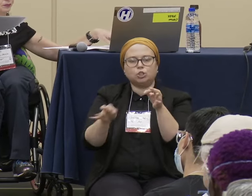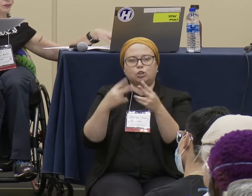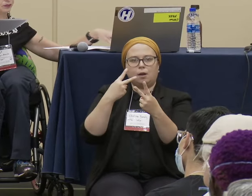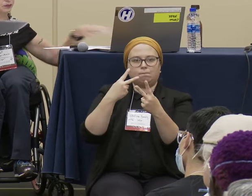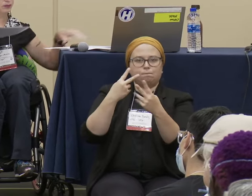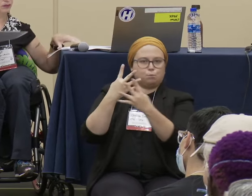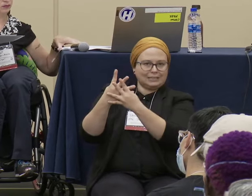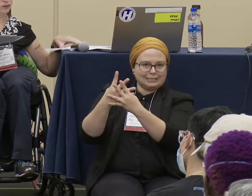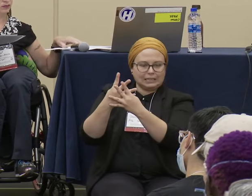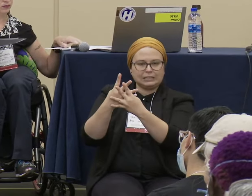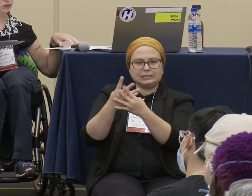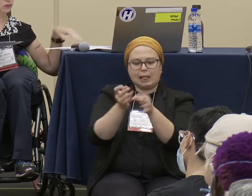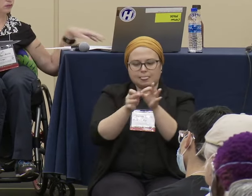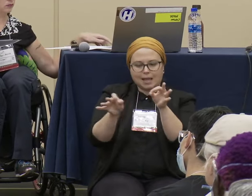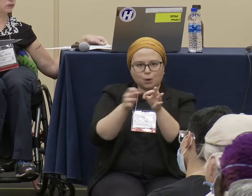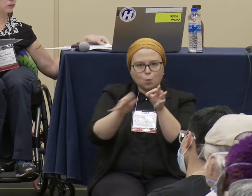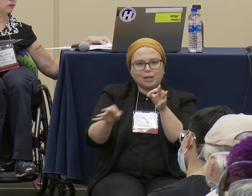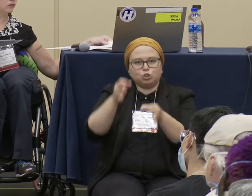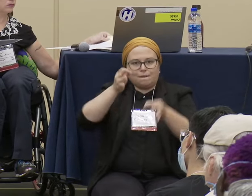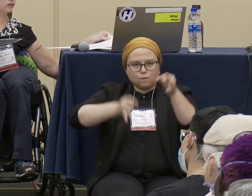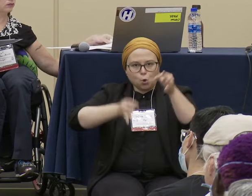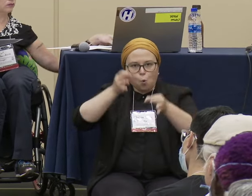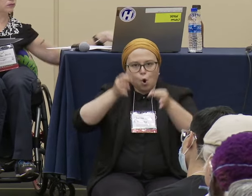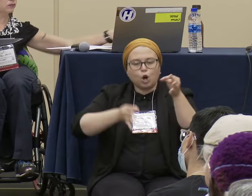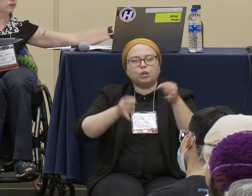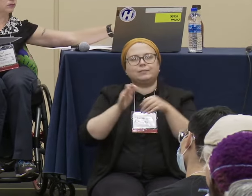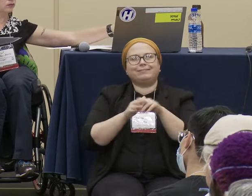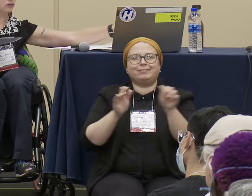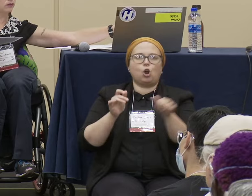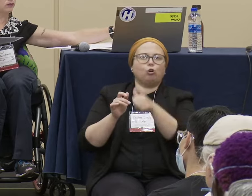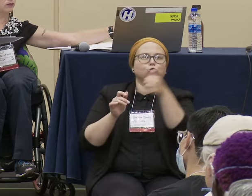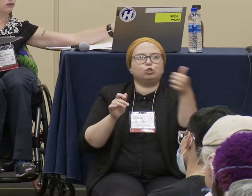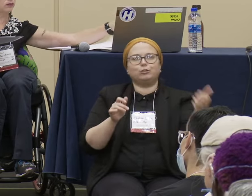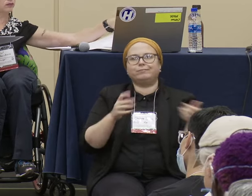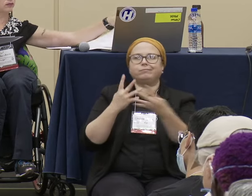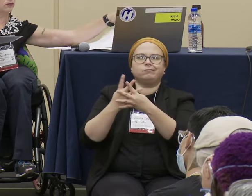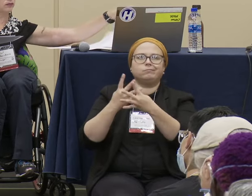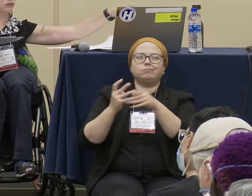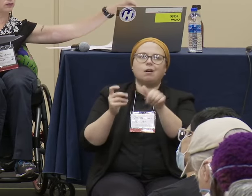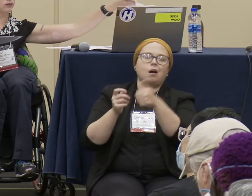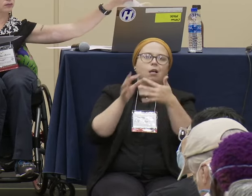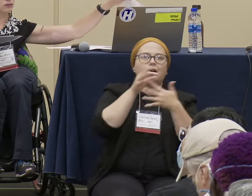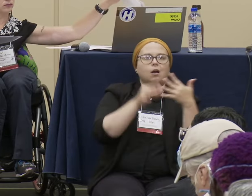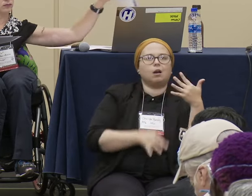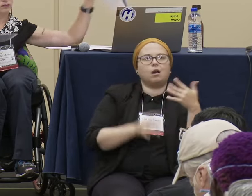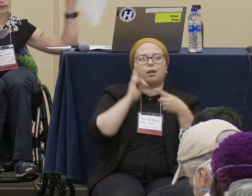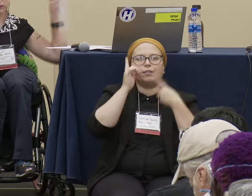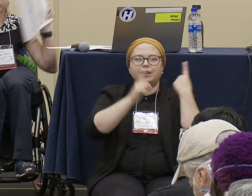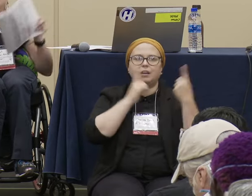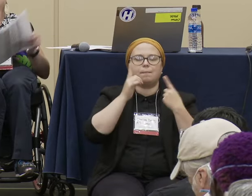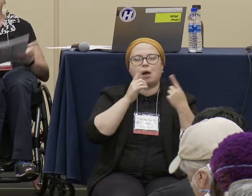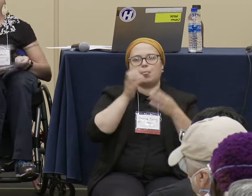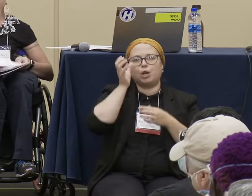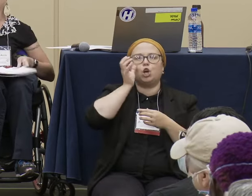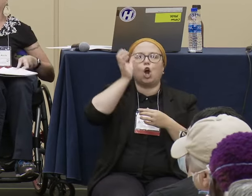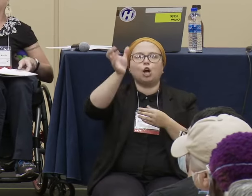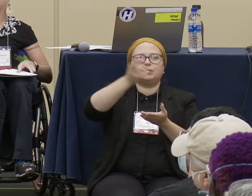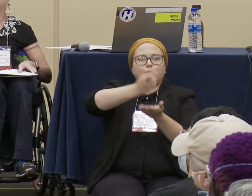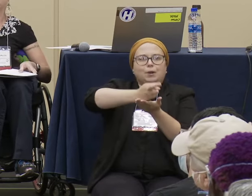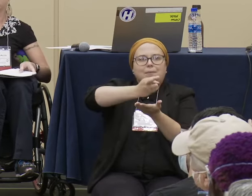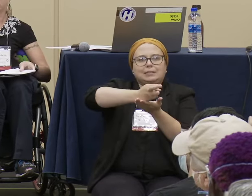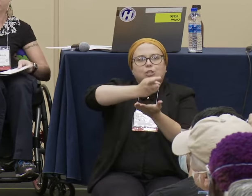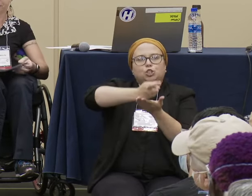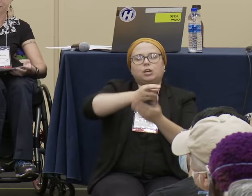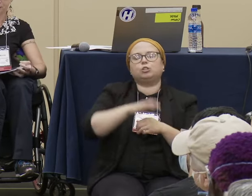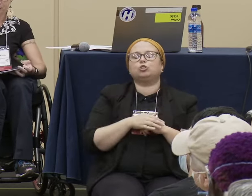the language of courts and alternatives to incarceration, being really preoccupied with this concept of rehabilitation. I'm super